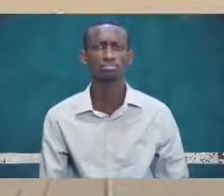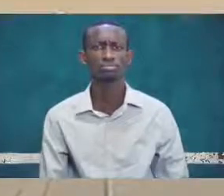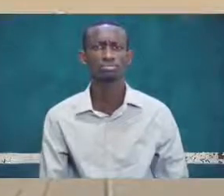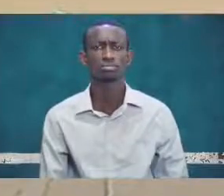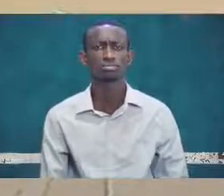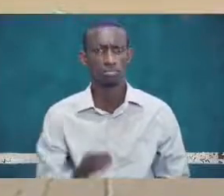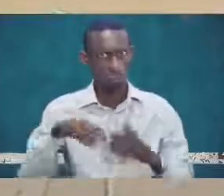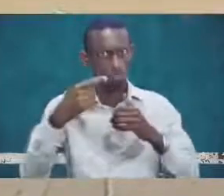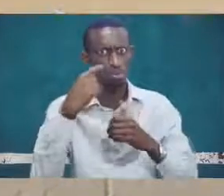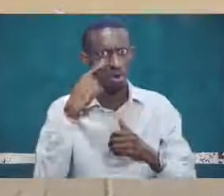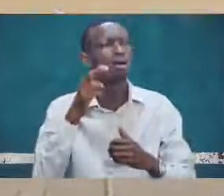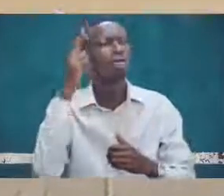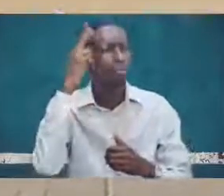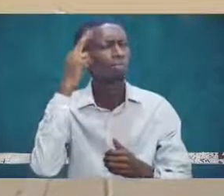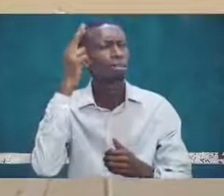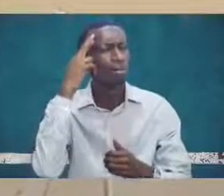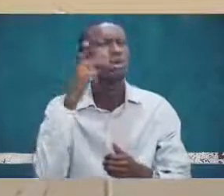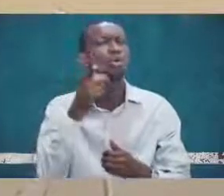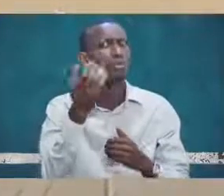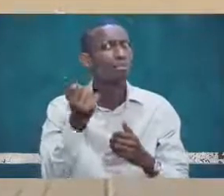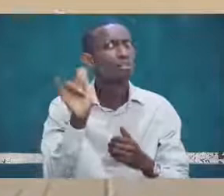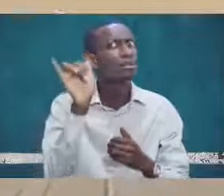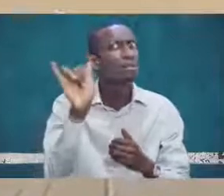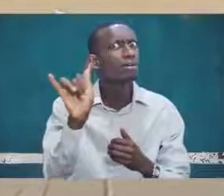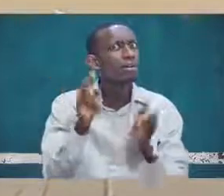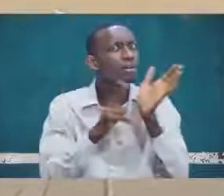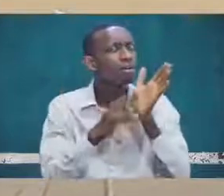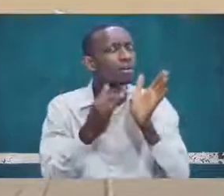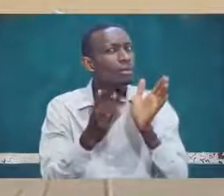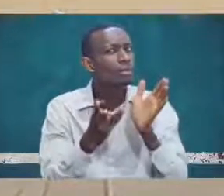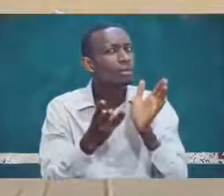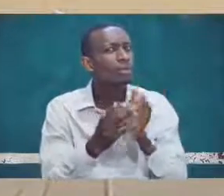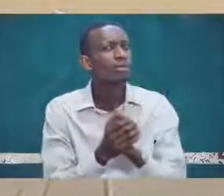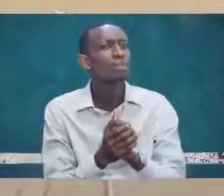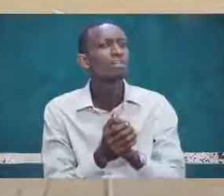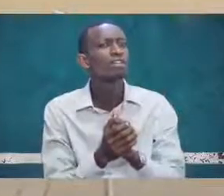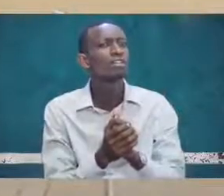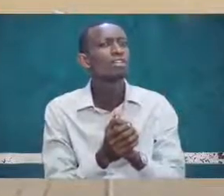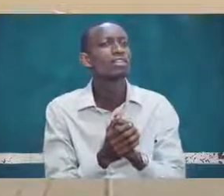you will actually remember that you have y, which is equal to the constant of